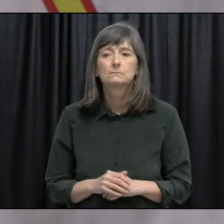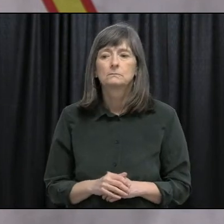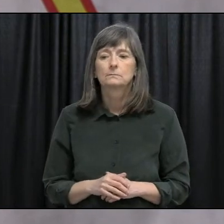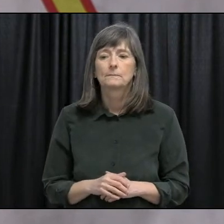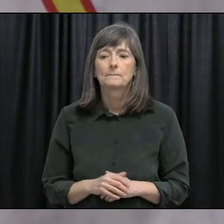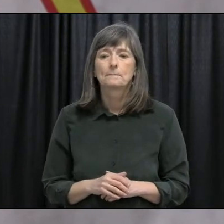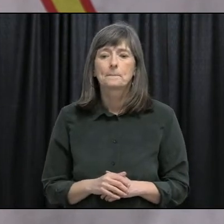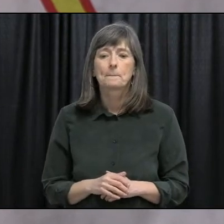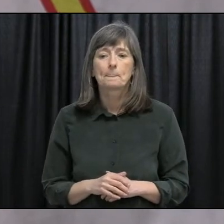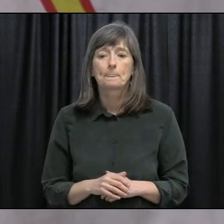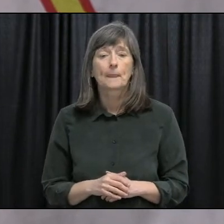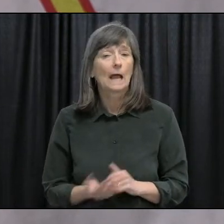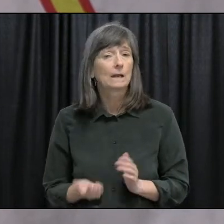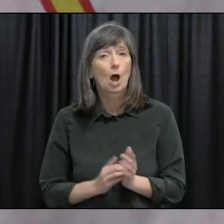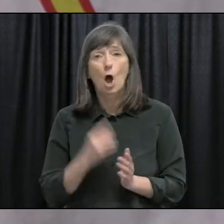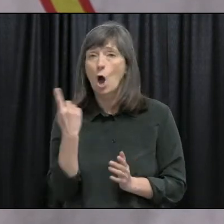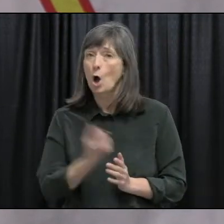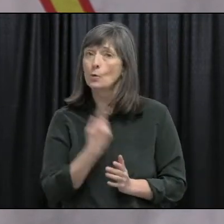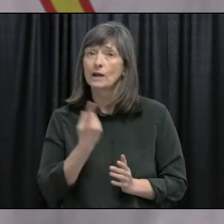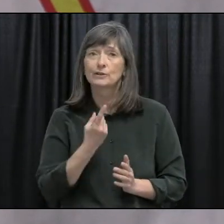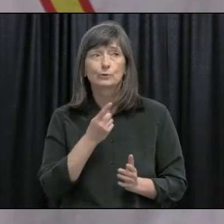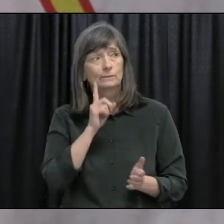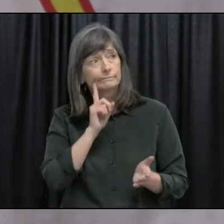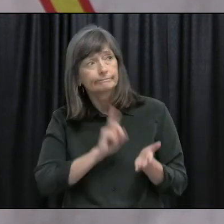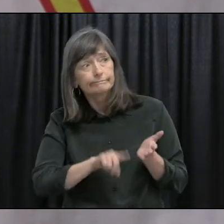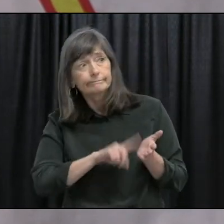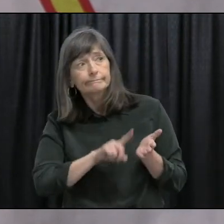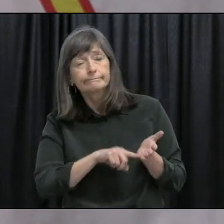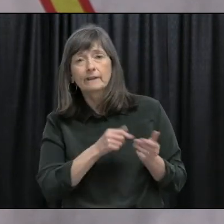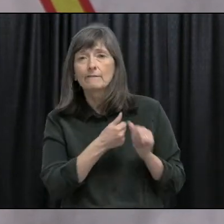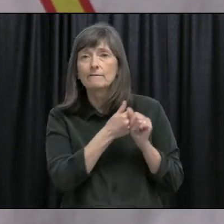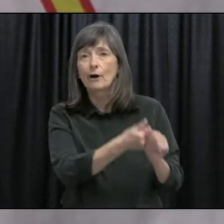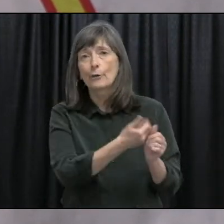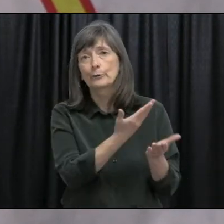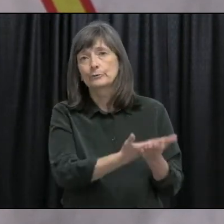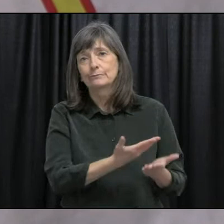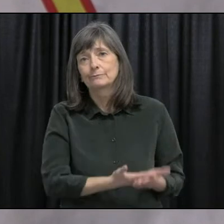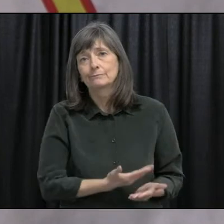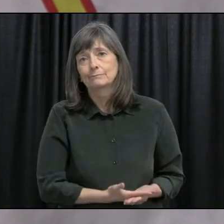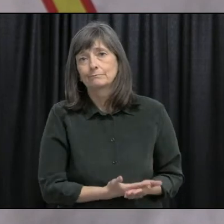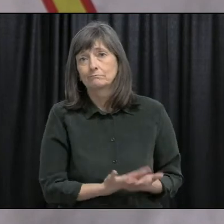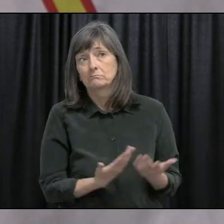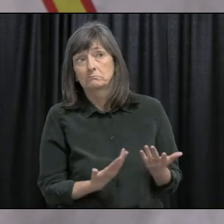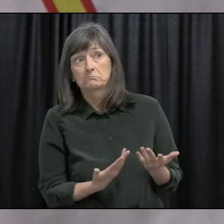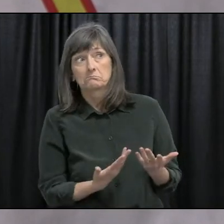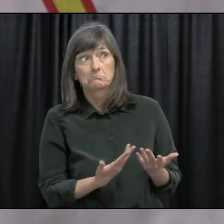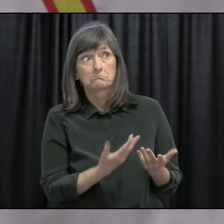see if there's any new evidence that could influence that decision, and